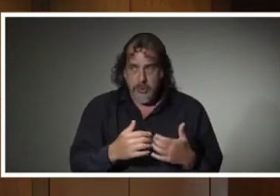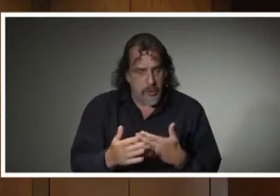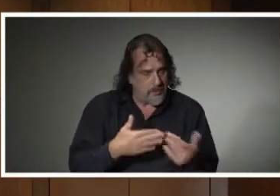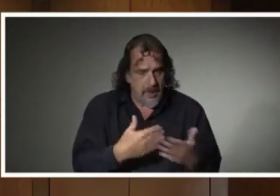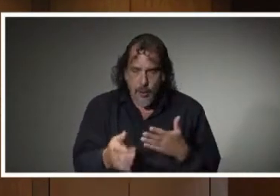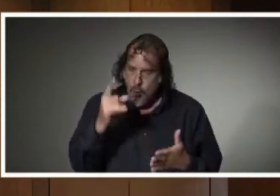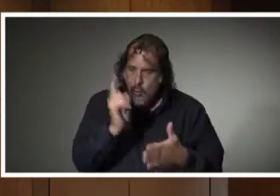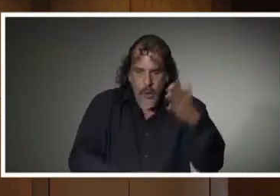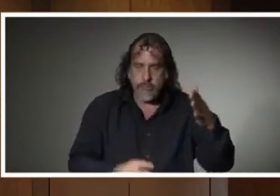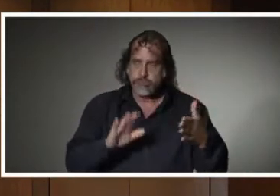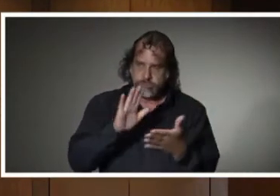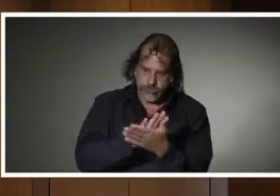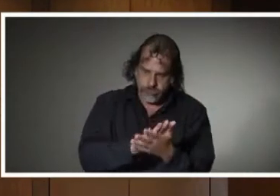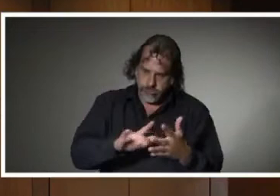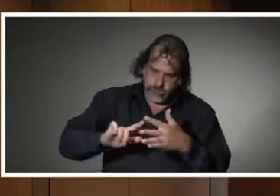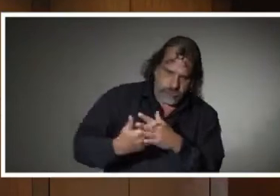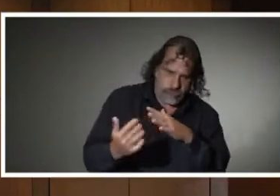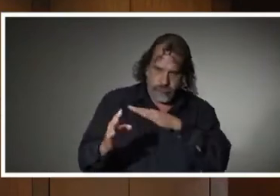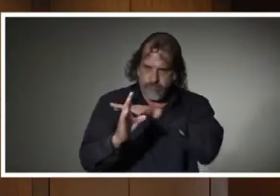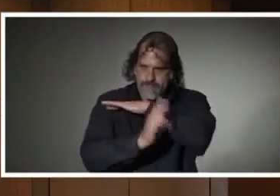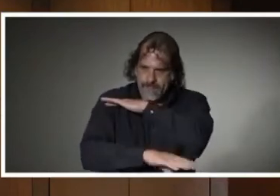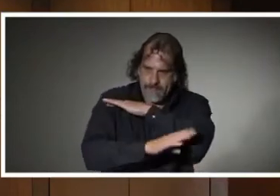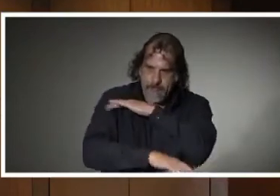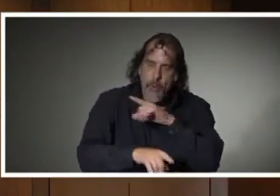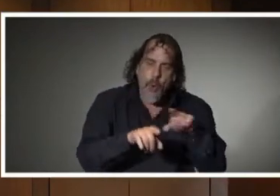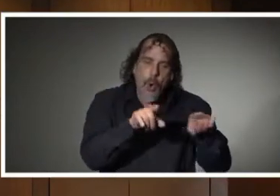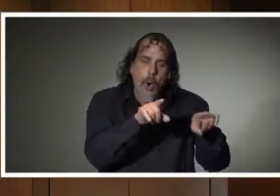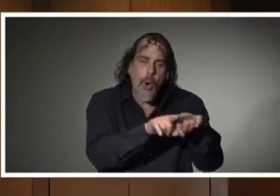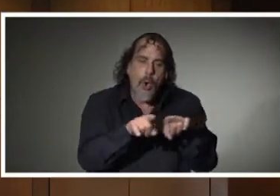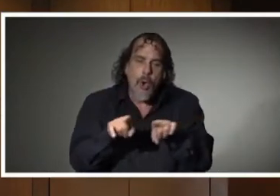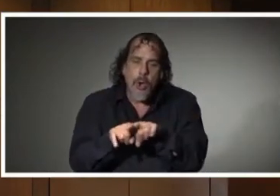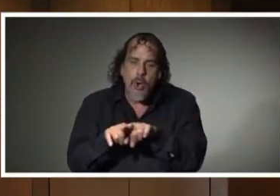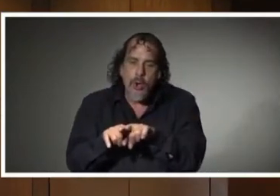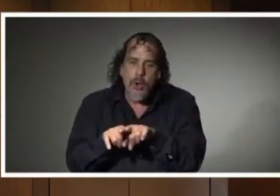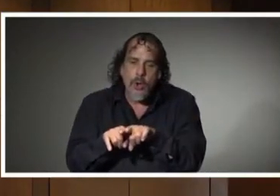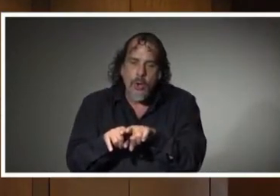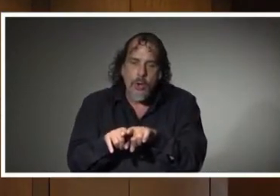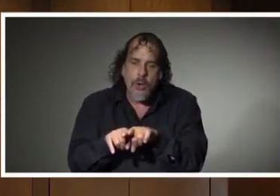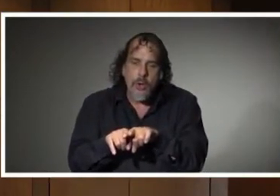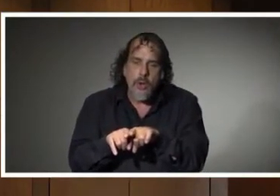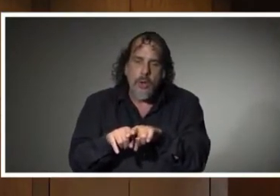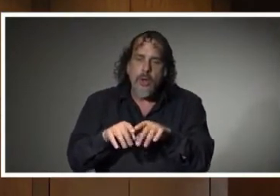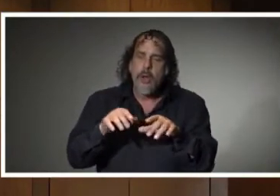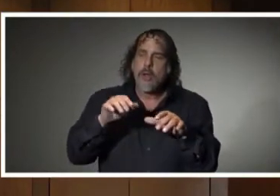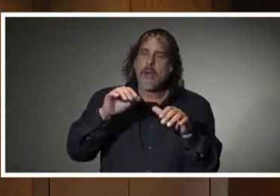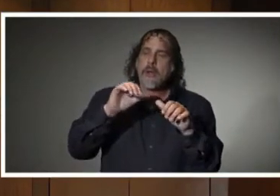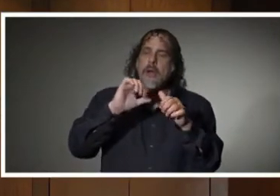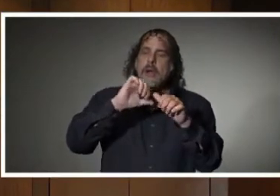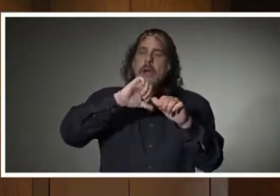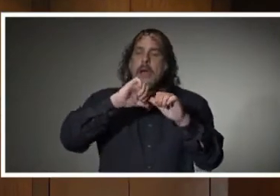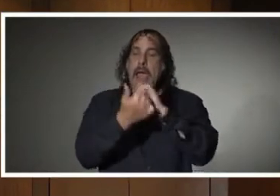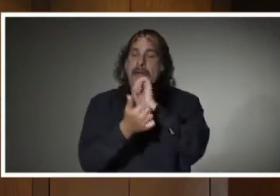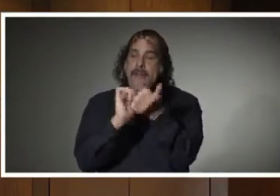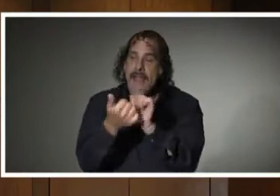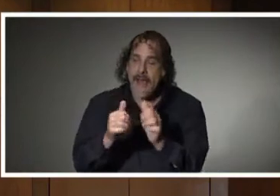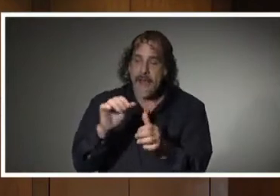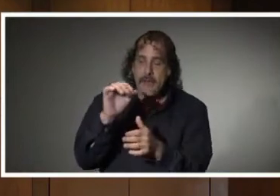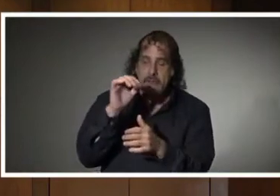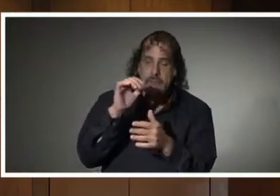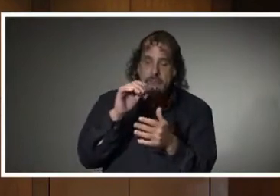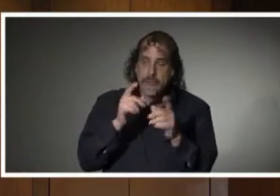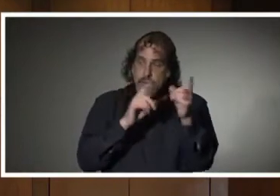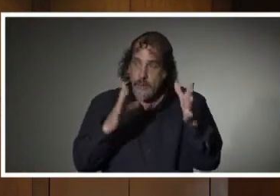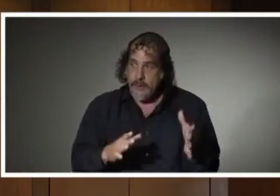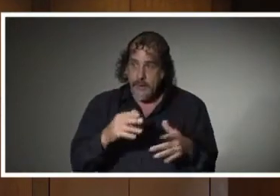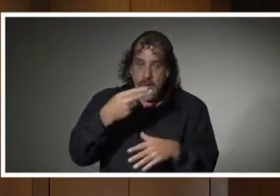schools start in the fall? Also, athletic directors and coaches are saying the High School Activities Association isn't